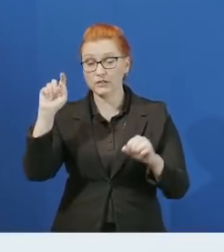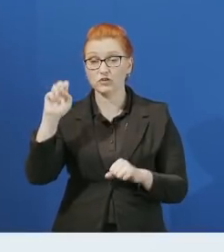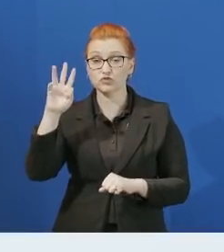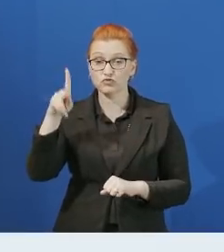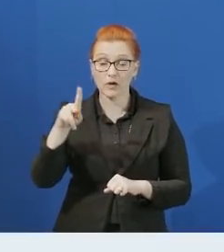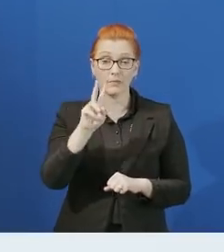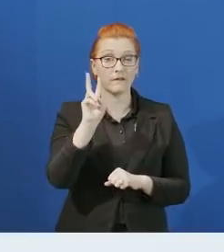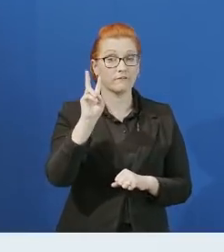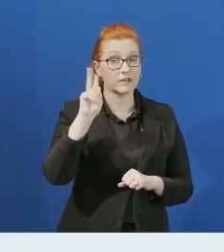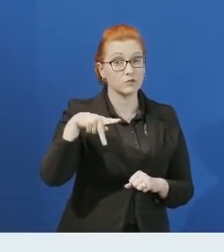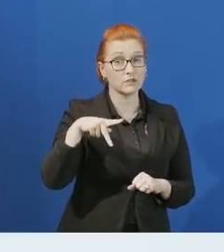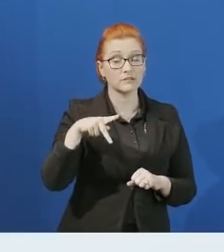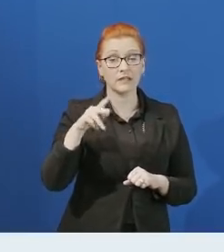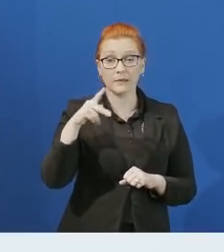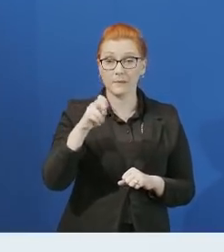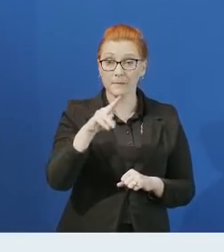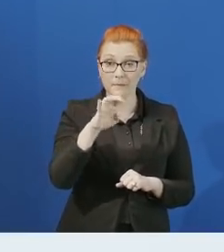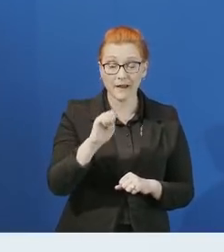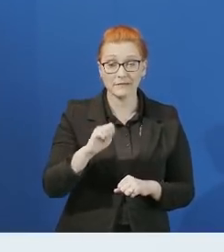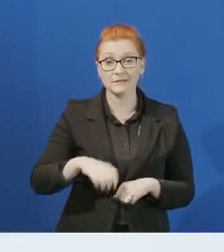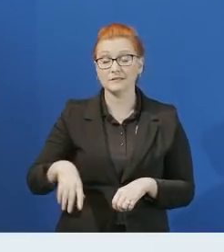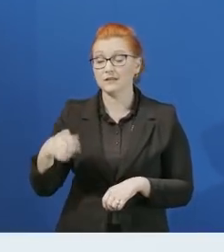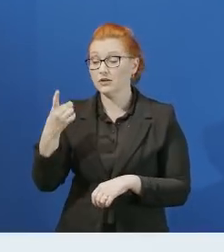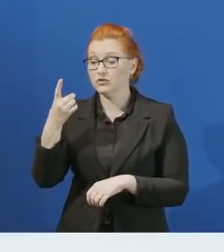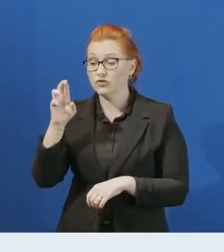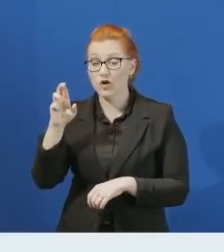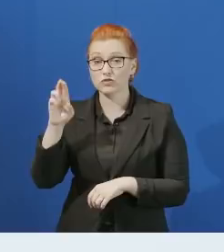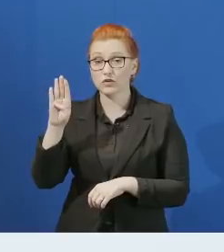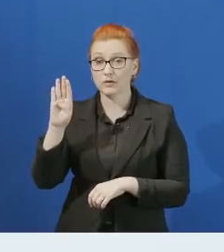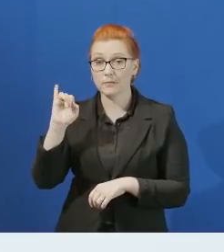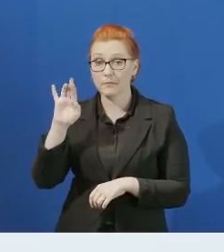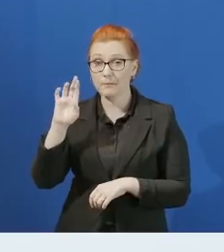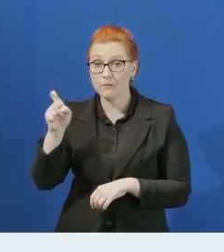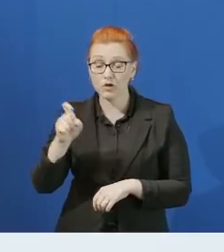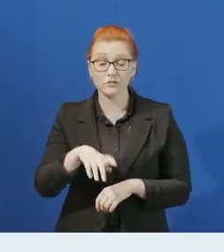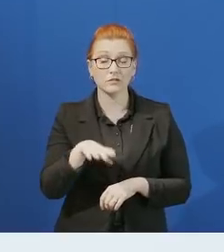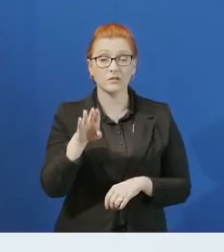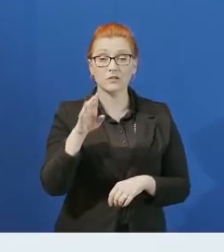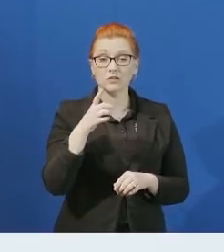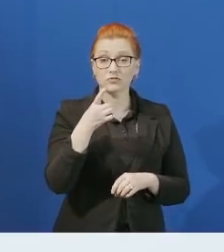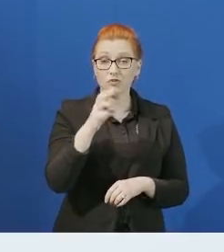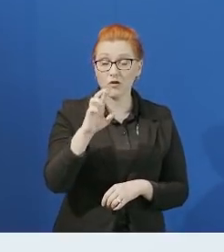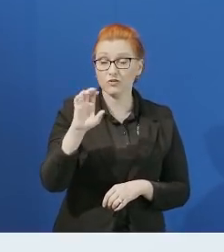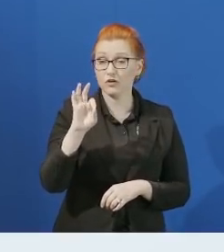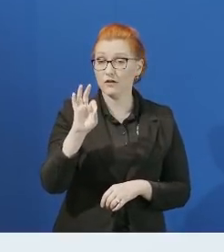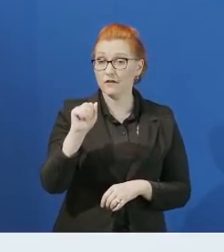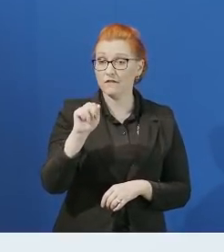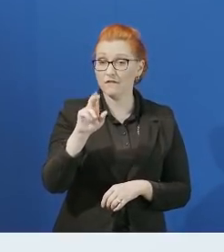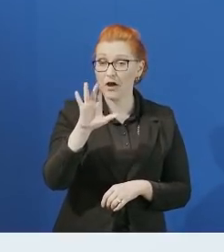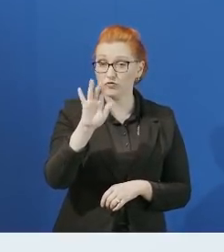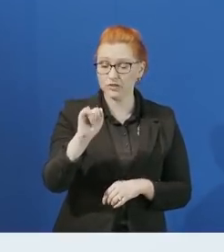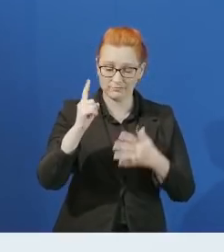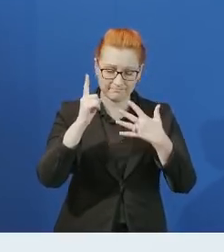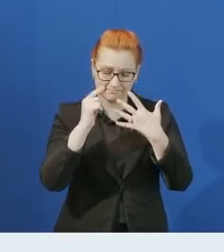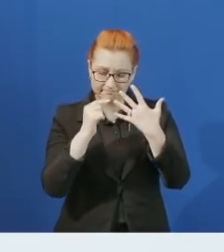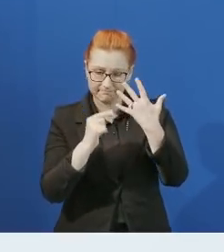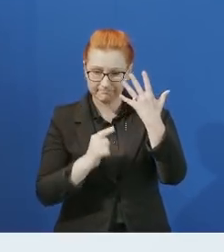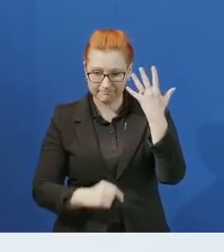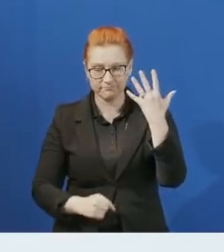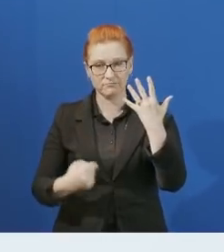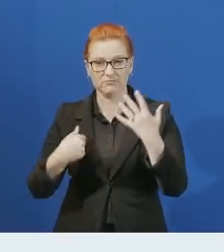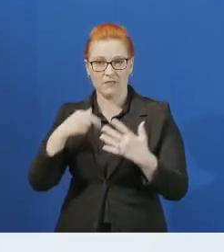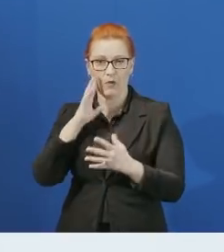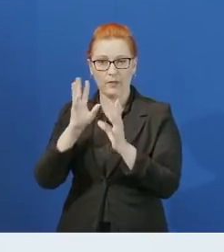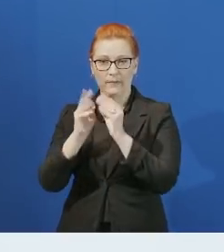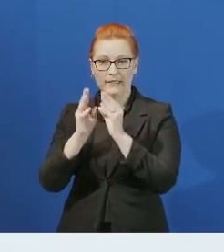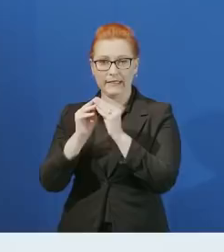Anthony Fauci, Dr. Deborah Birx, Secretary Esper, Secretary Ross, who I'll be talking to later this